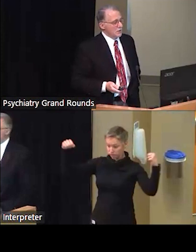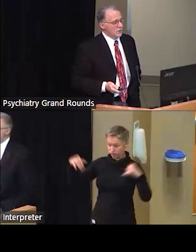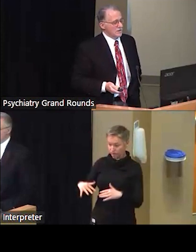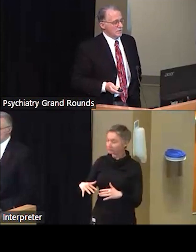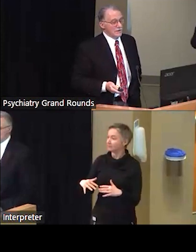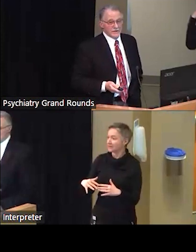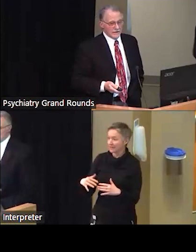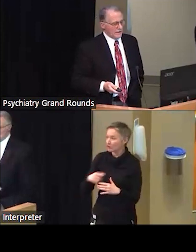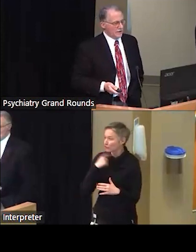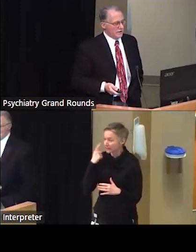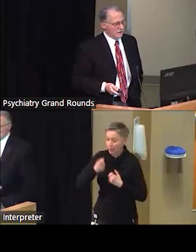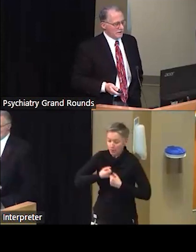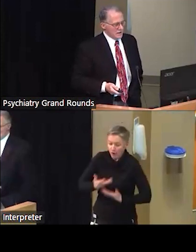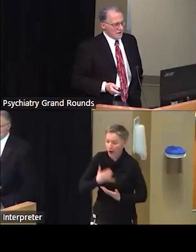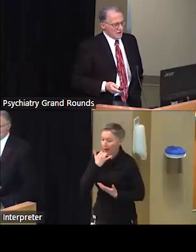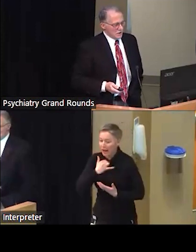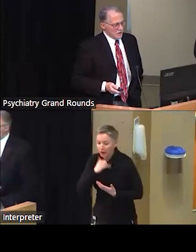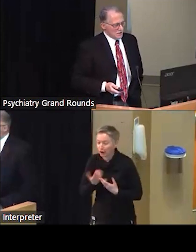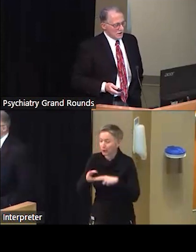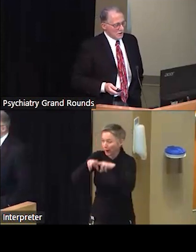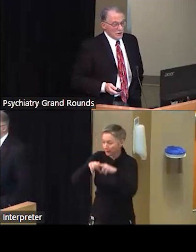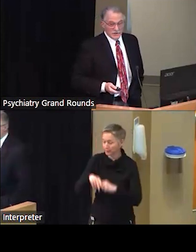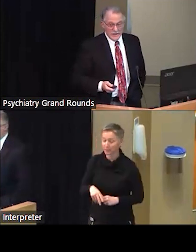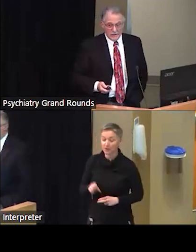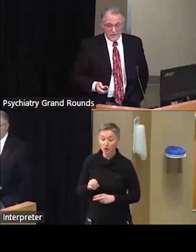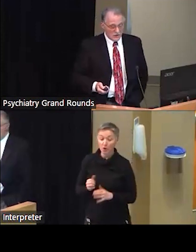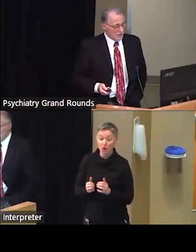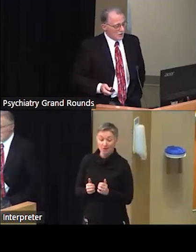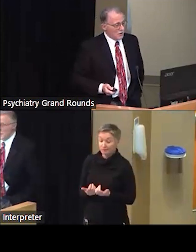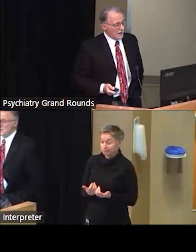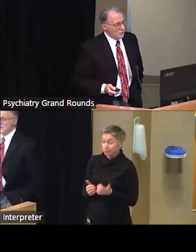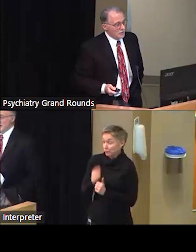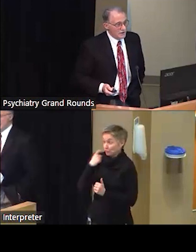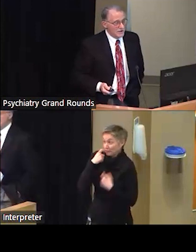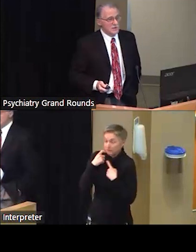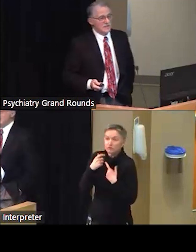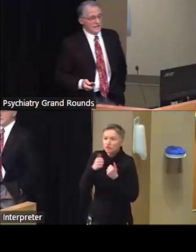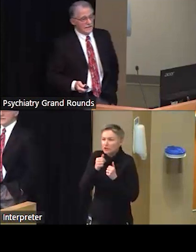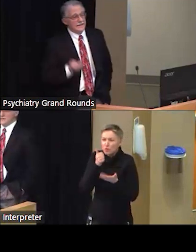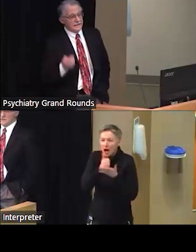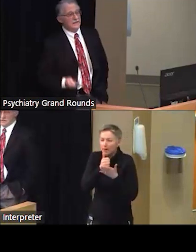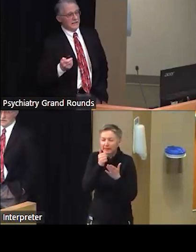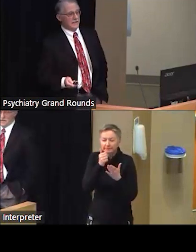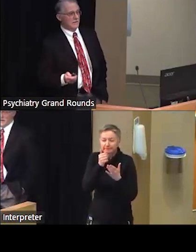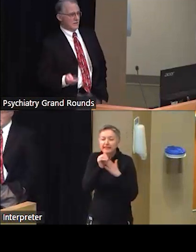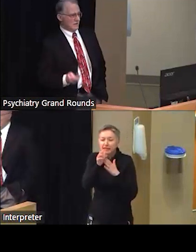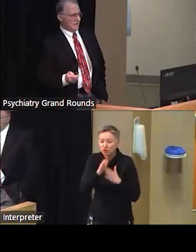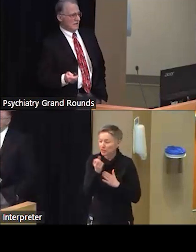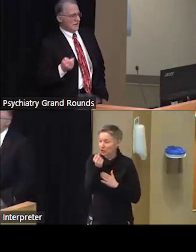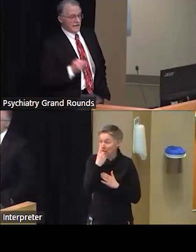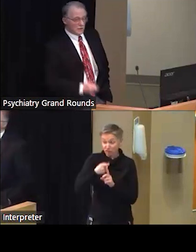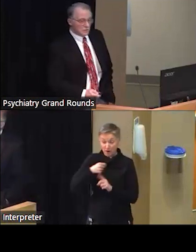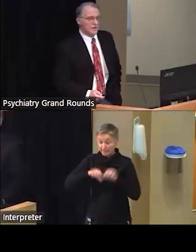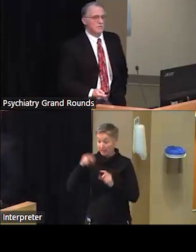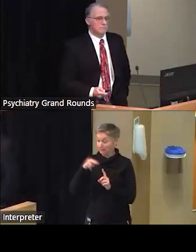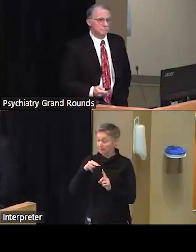affecting risk for burnout and error. So the newest application is, what can we help leaders understand in science